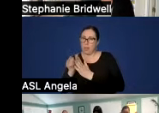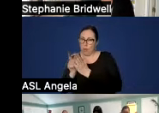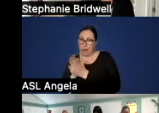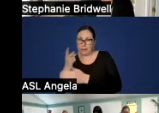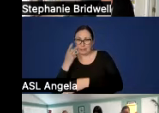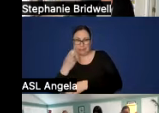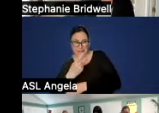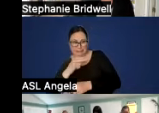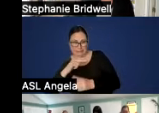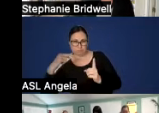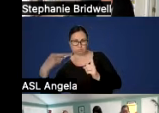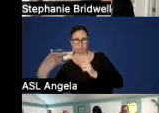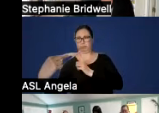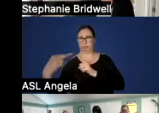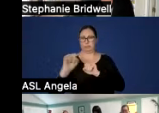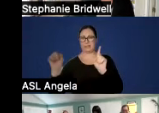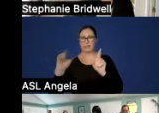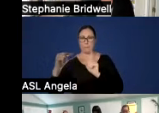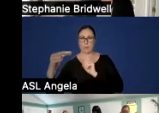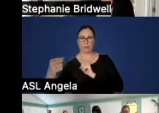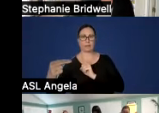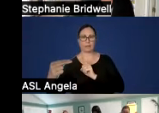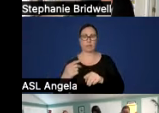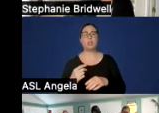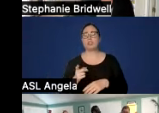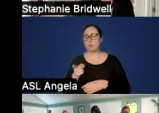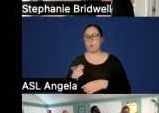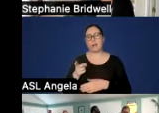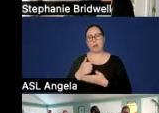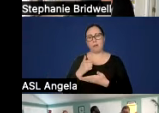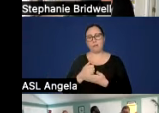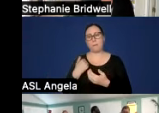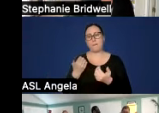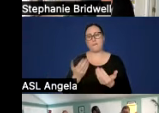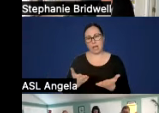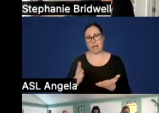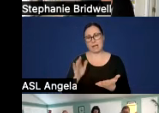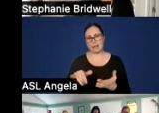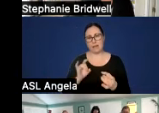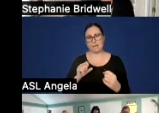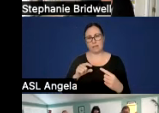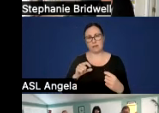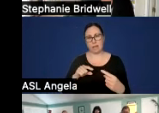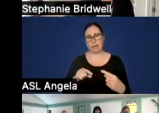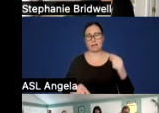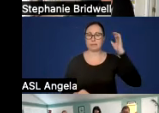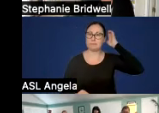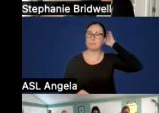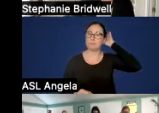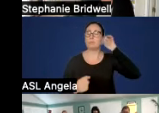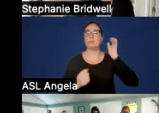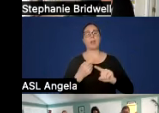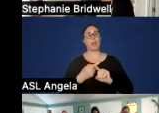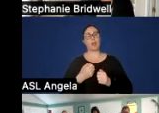so they can be helpful in providing some of that input. Everyone from their unique discipline is showing